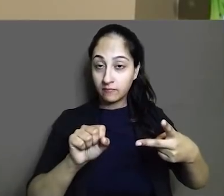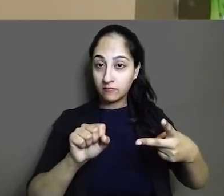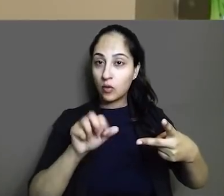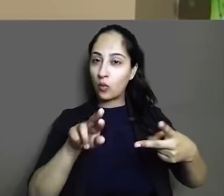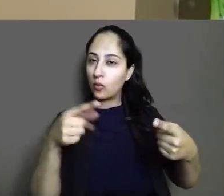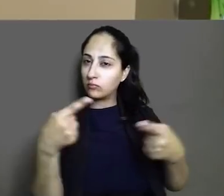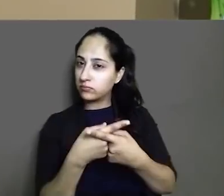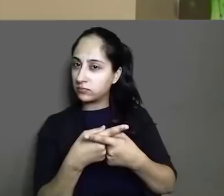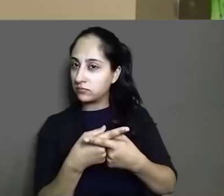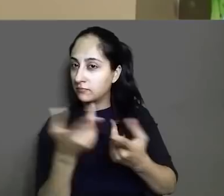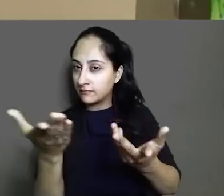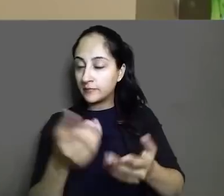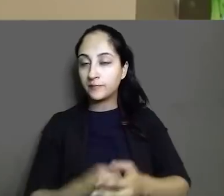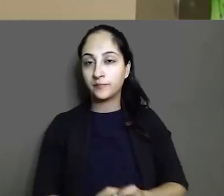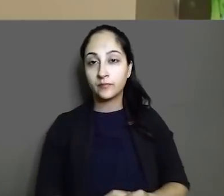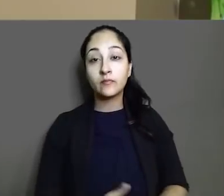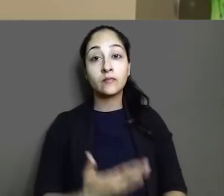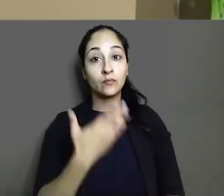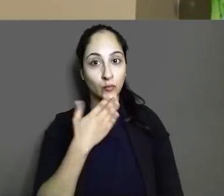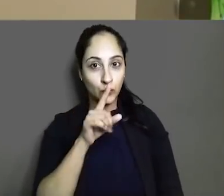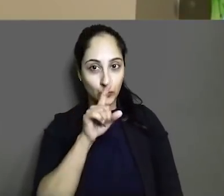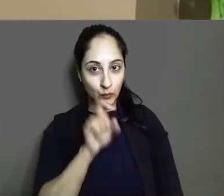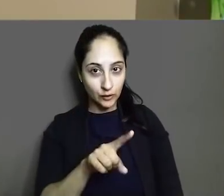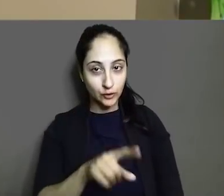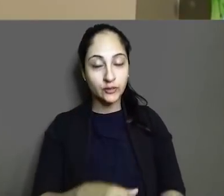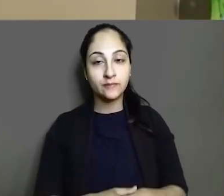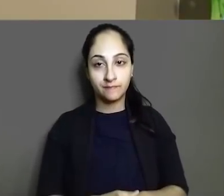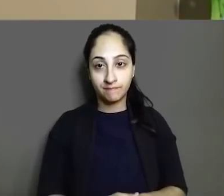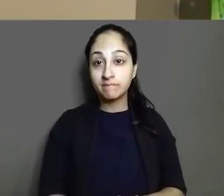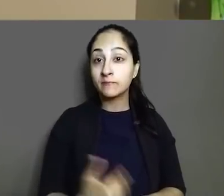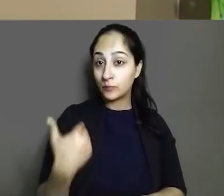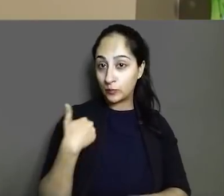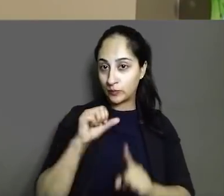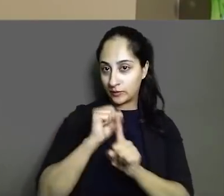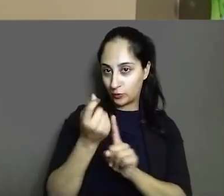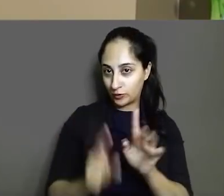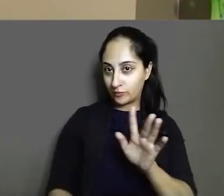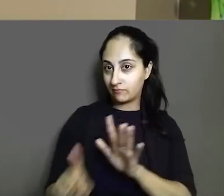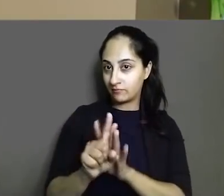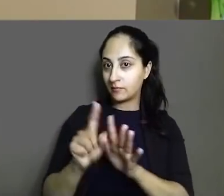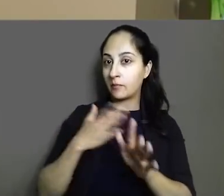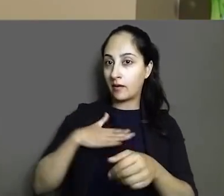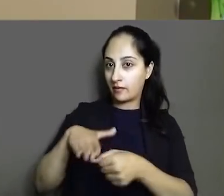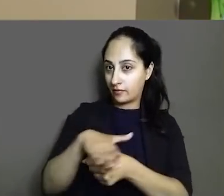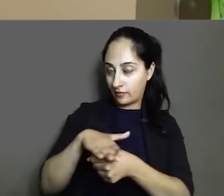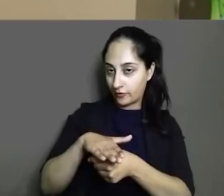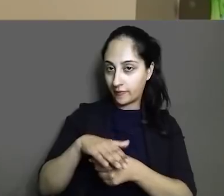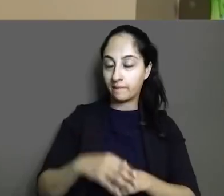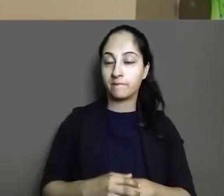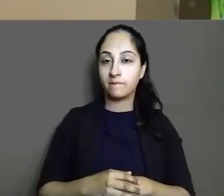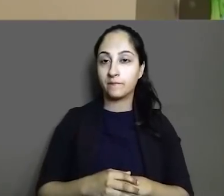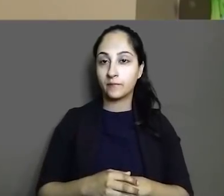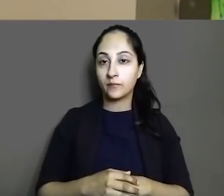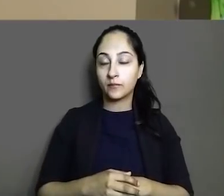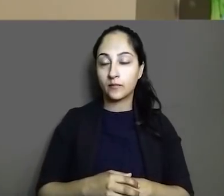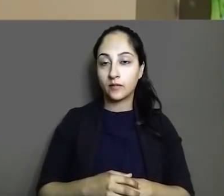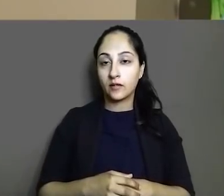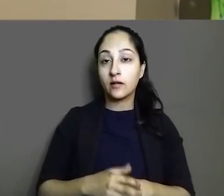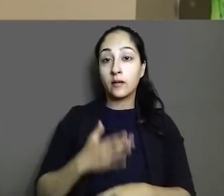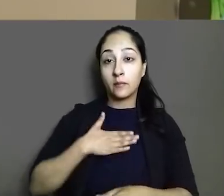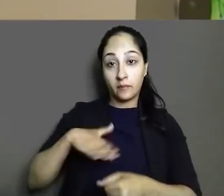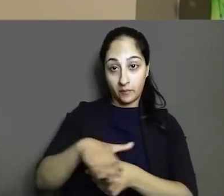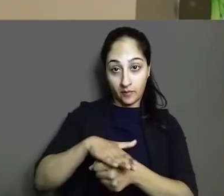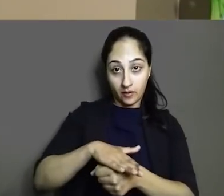who were in another region, they got a dose of Moderna, and then they've moved into our region, into one of our long-term